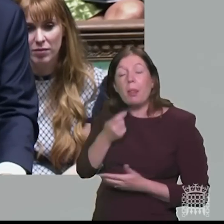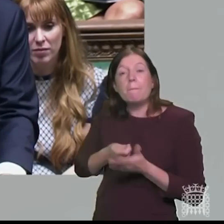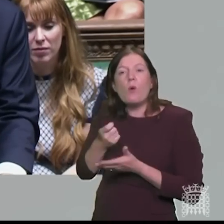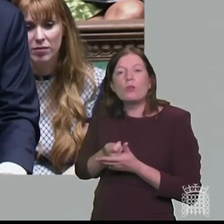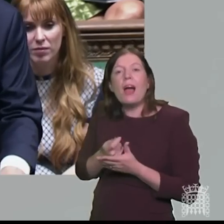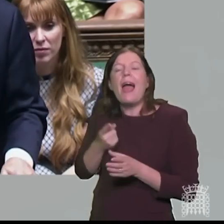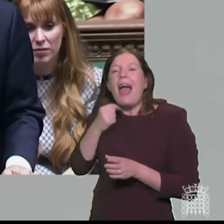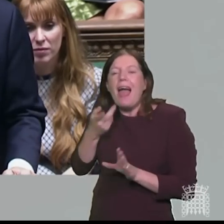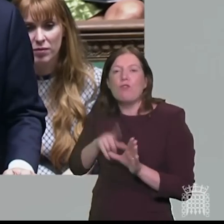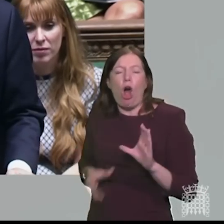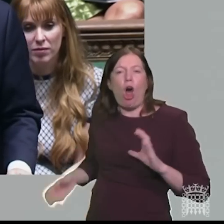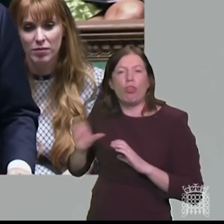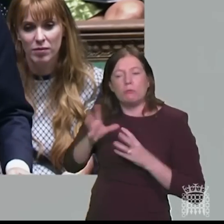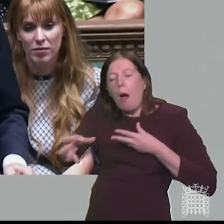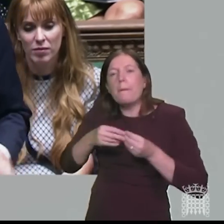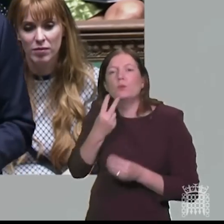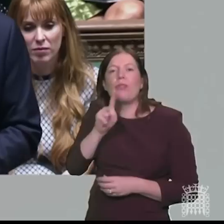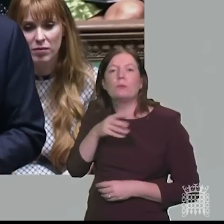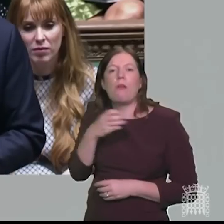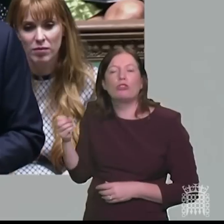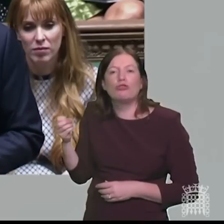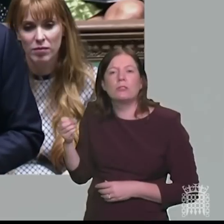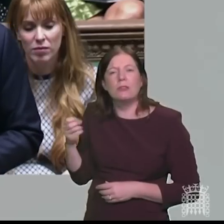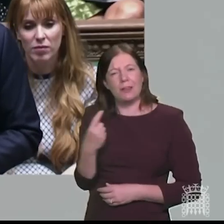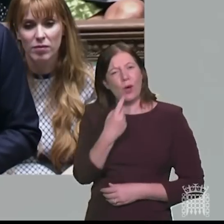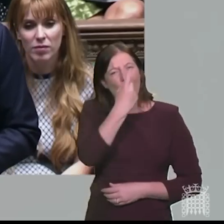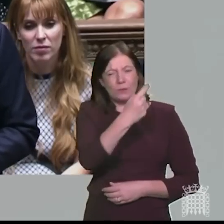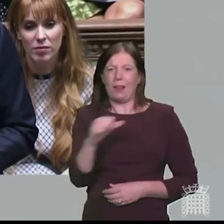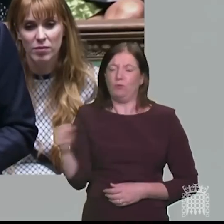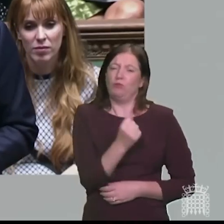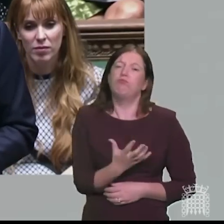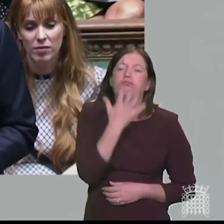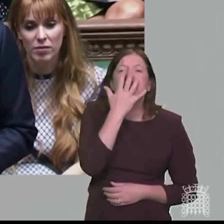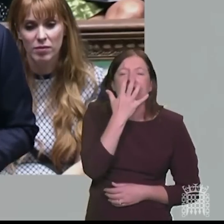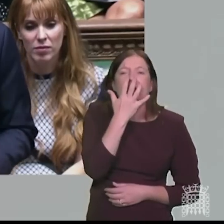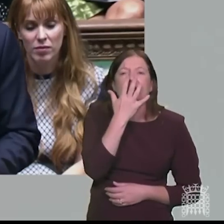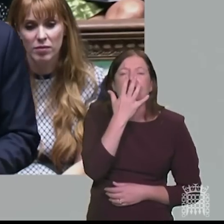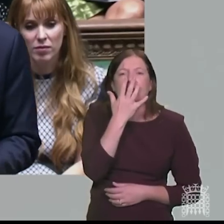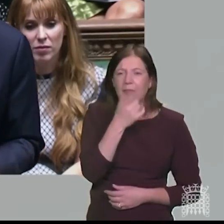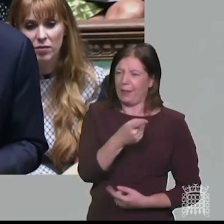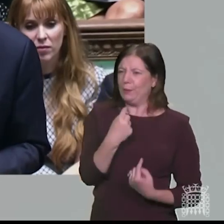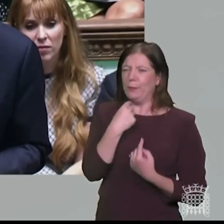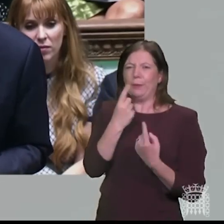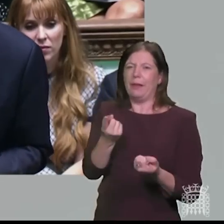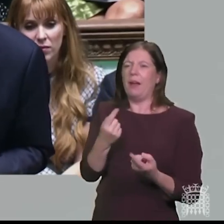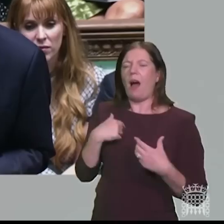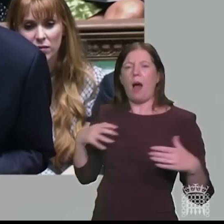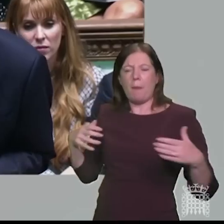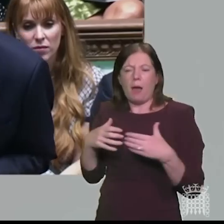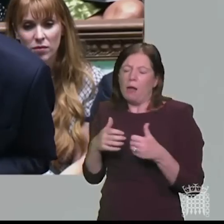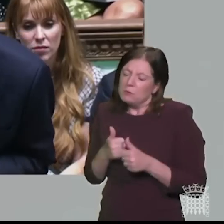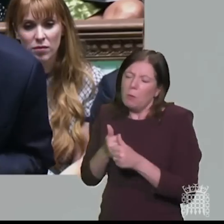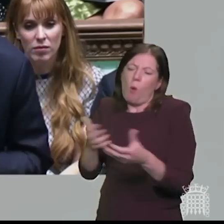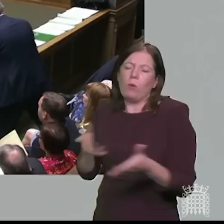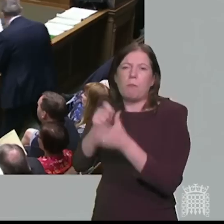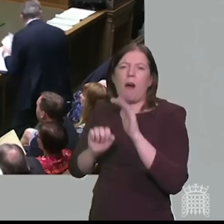£2,900 a year poorer. How can they ever look the British people in the eye again and claim to be the party of home